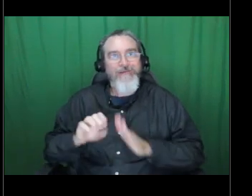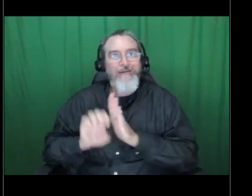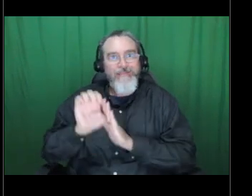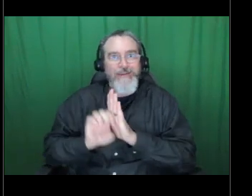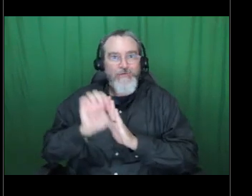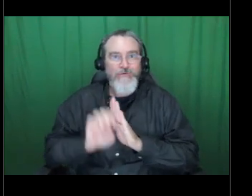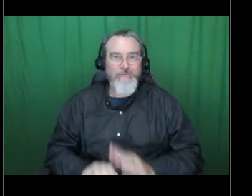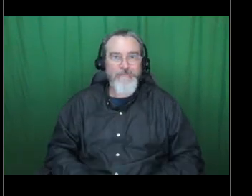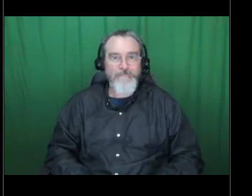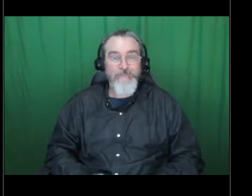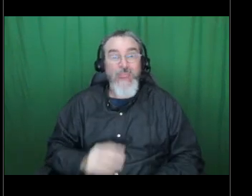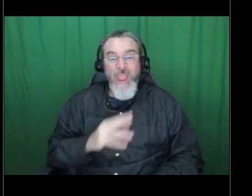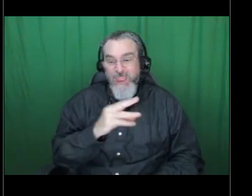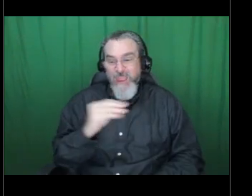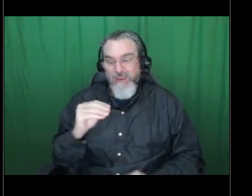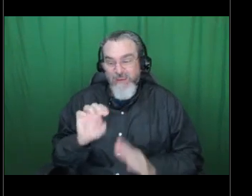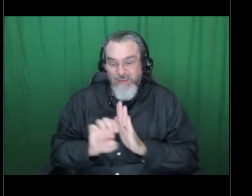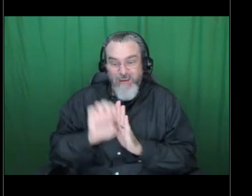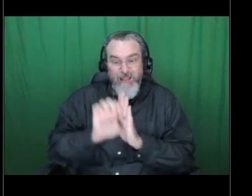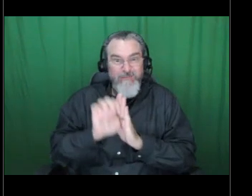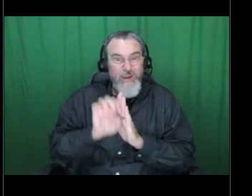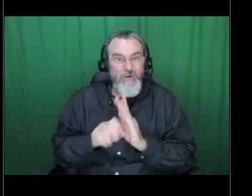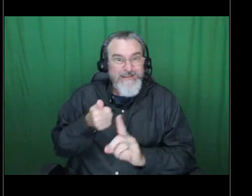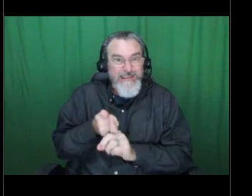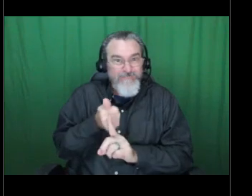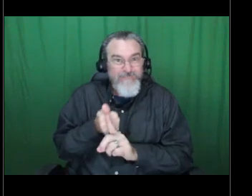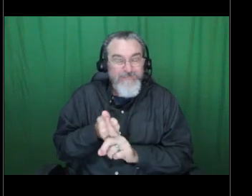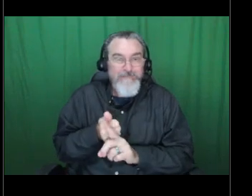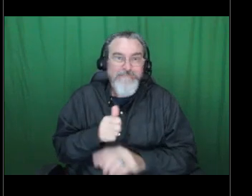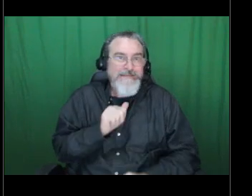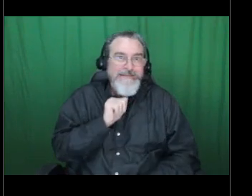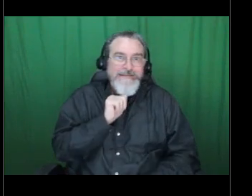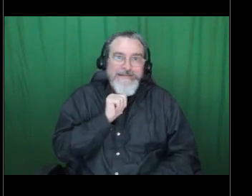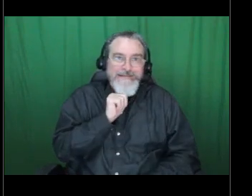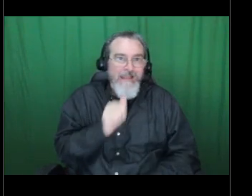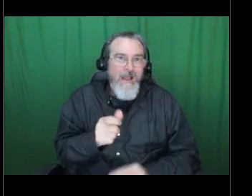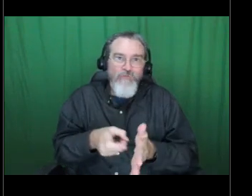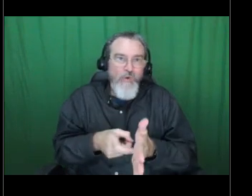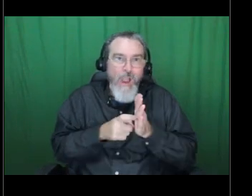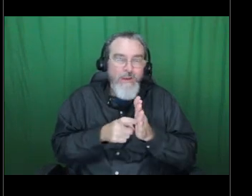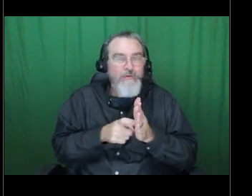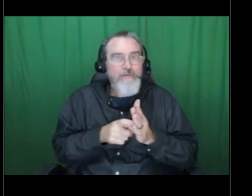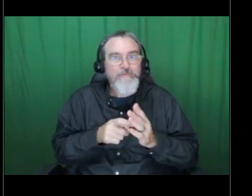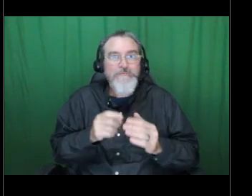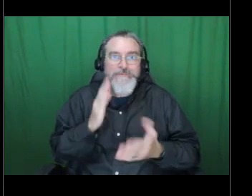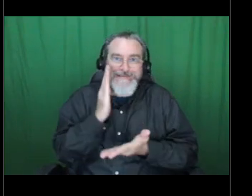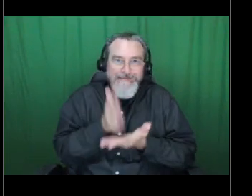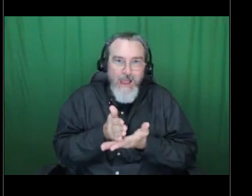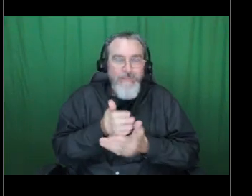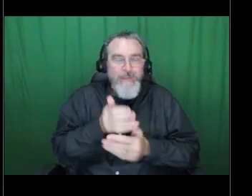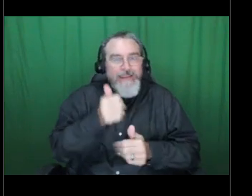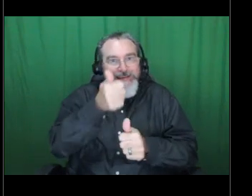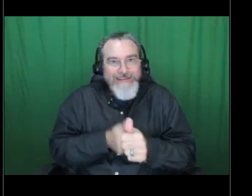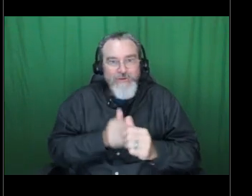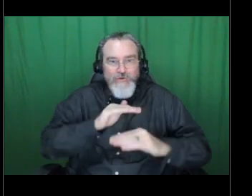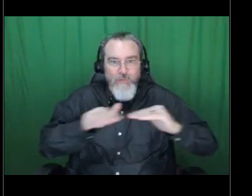and the elevator is not required to travel to all floors.